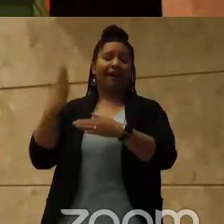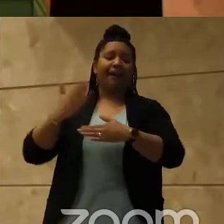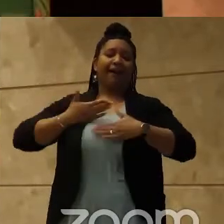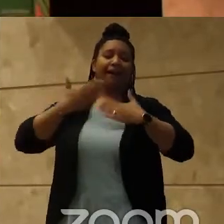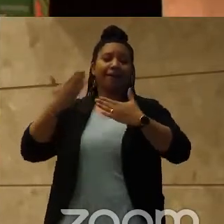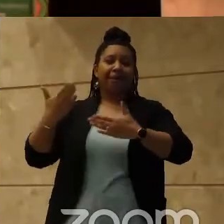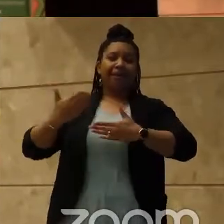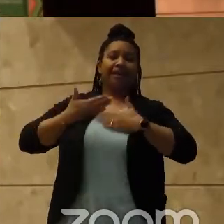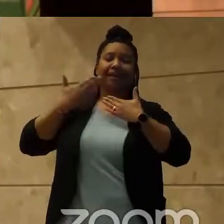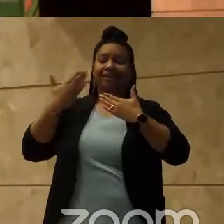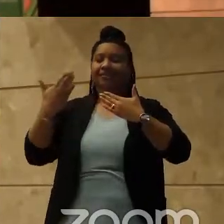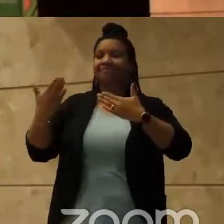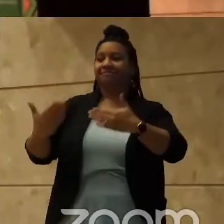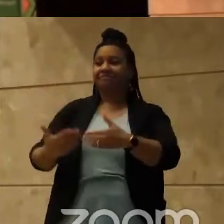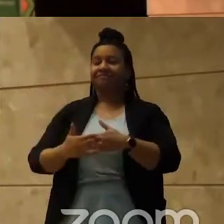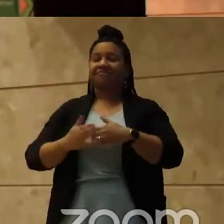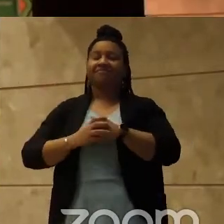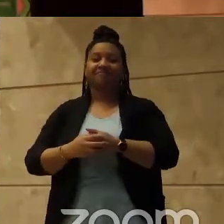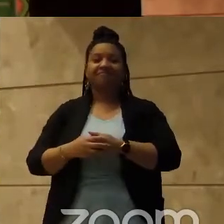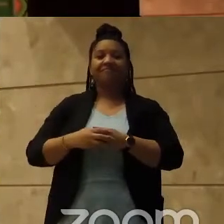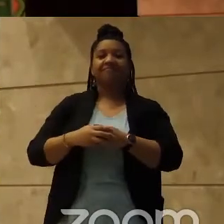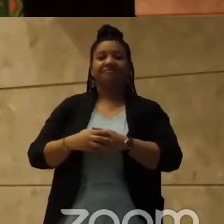Make me happy.